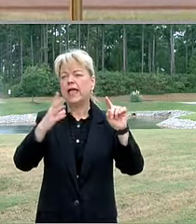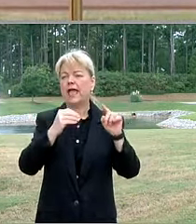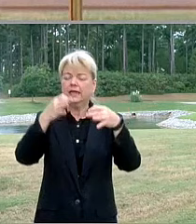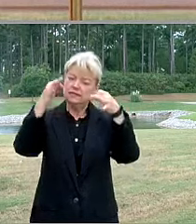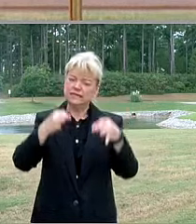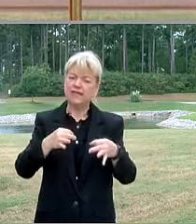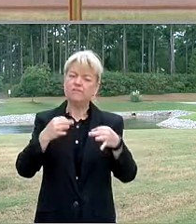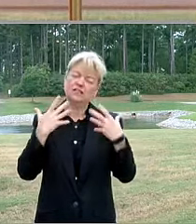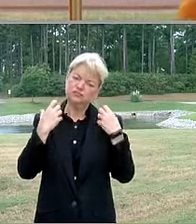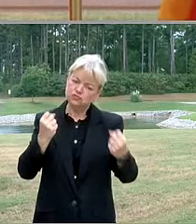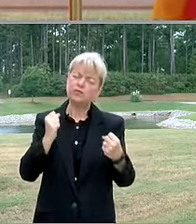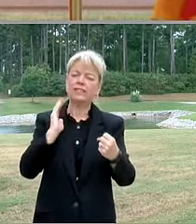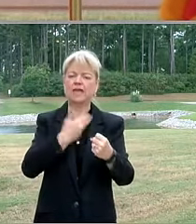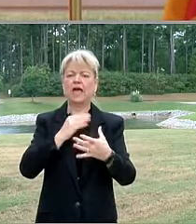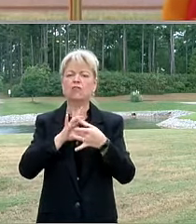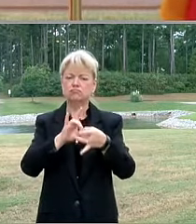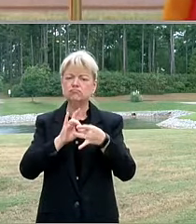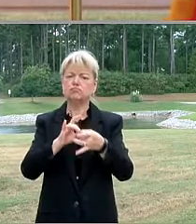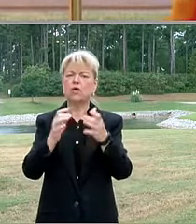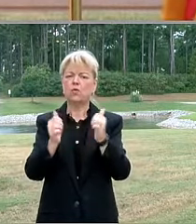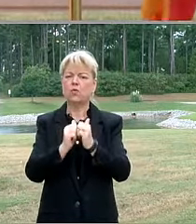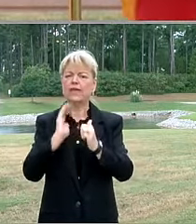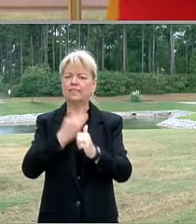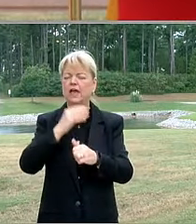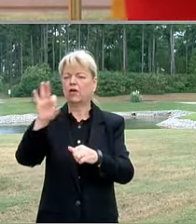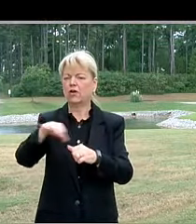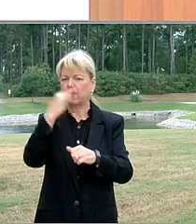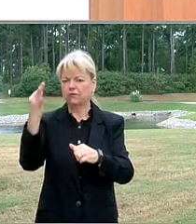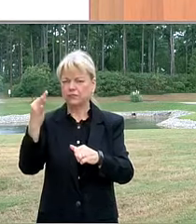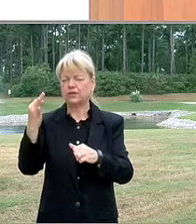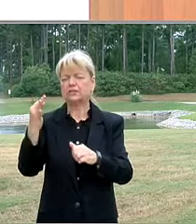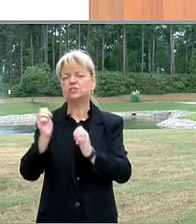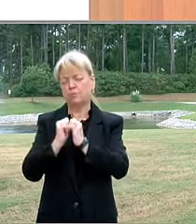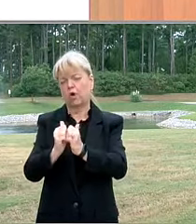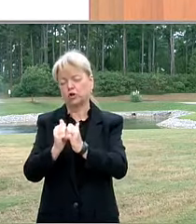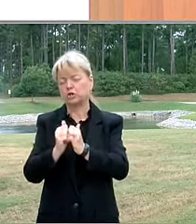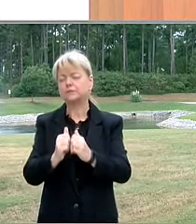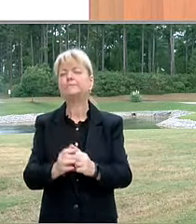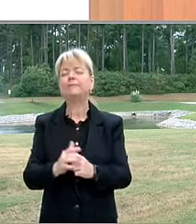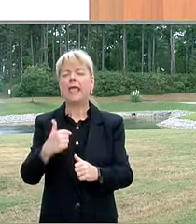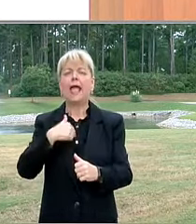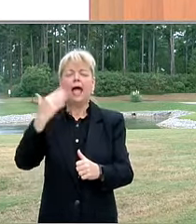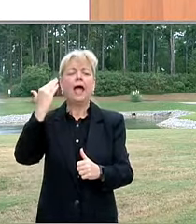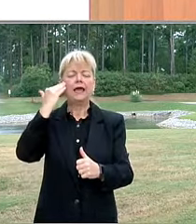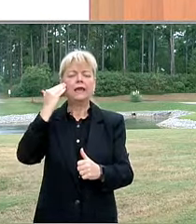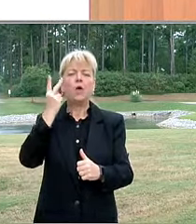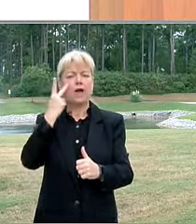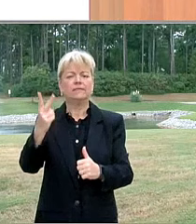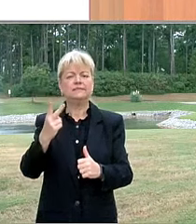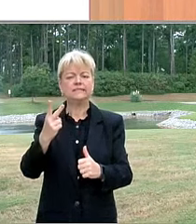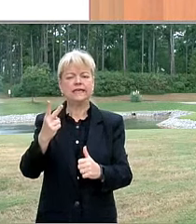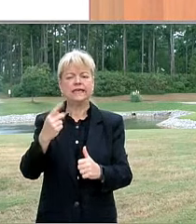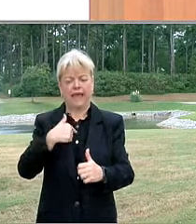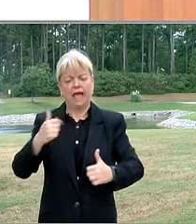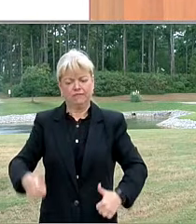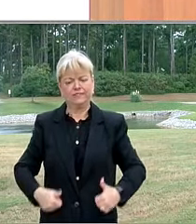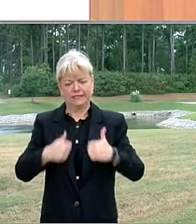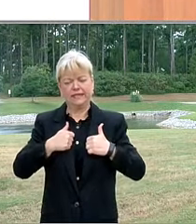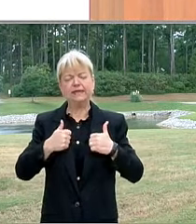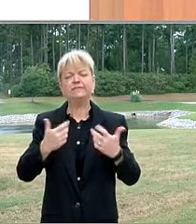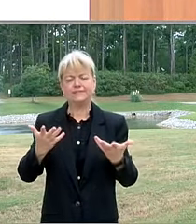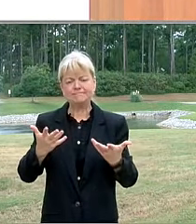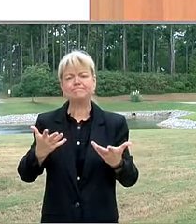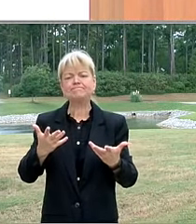definitely strengthened our relationship with our French allies. So I know it. I've seen it. I've lived it. He's